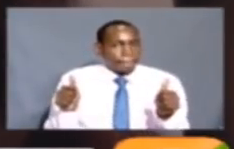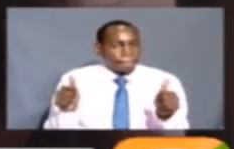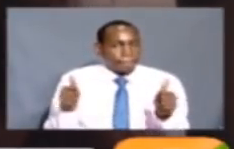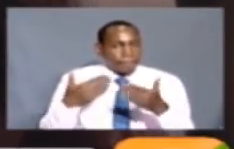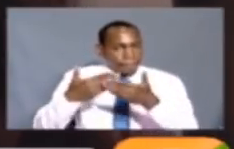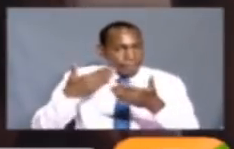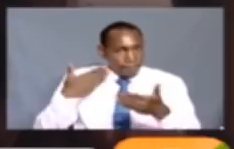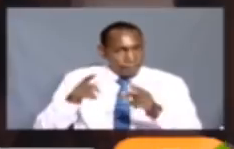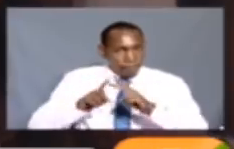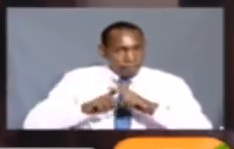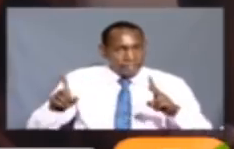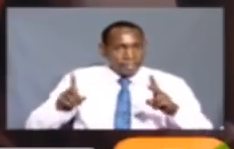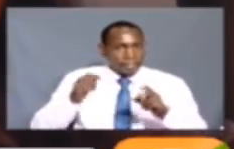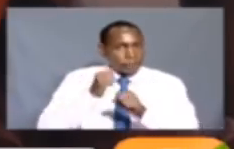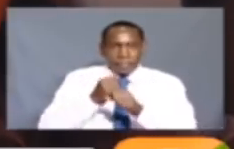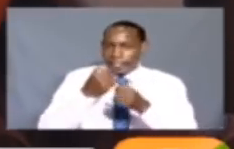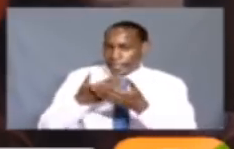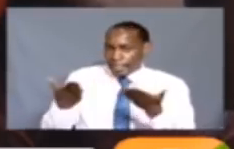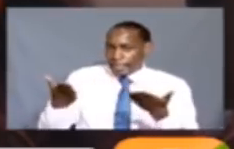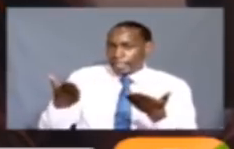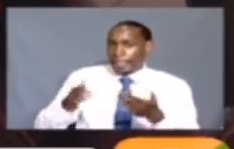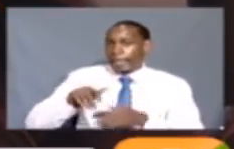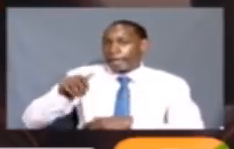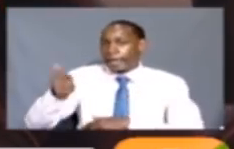before we start doing anything.